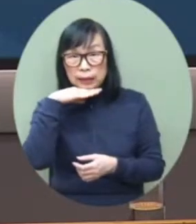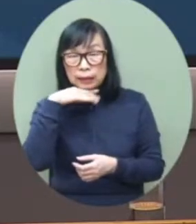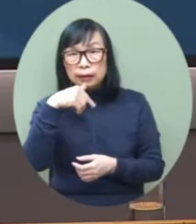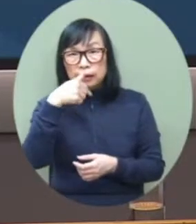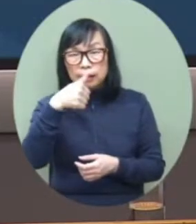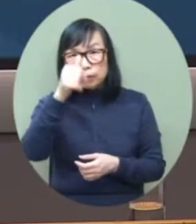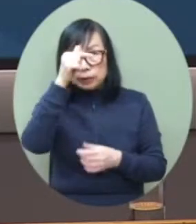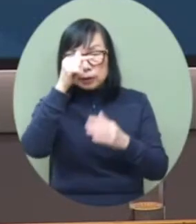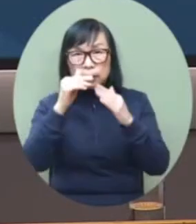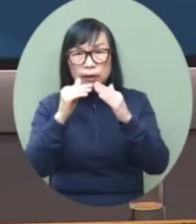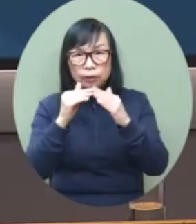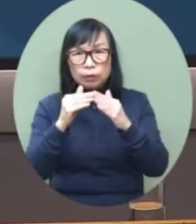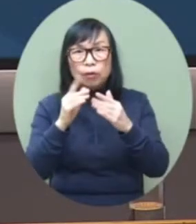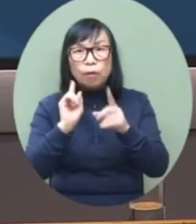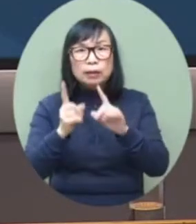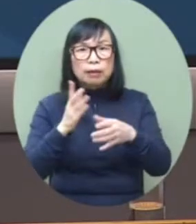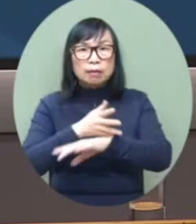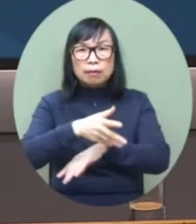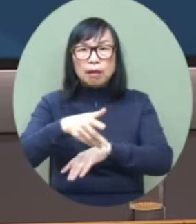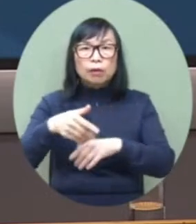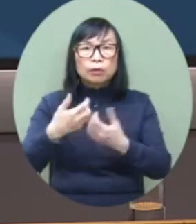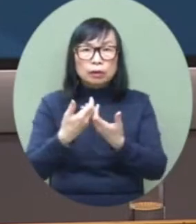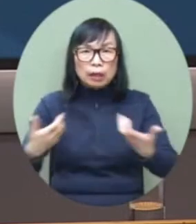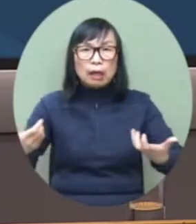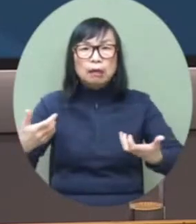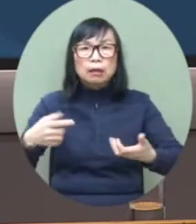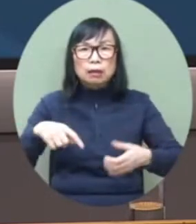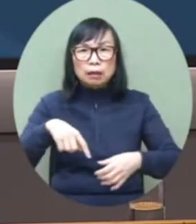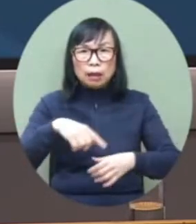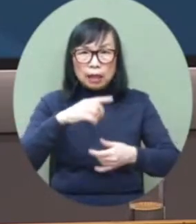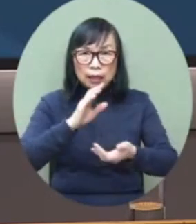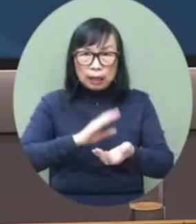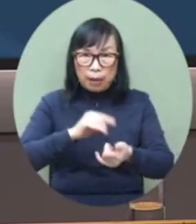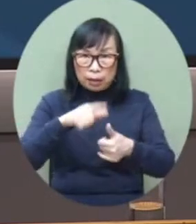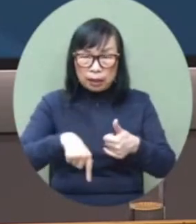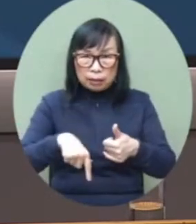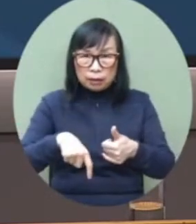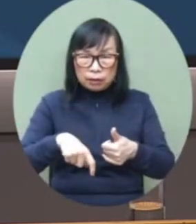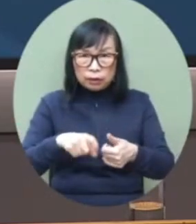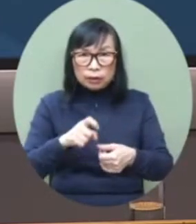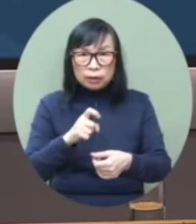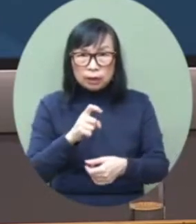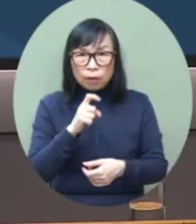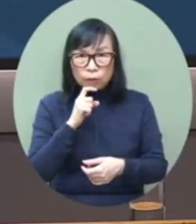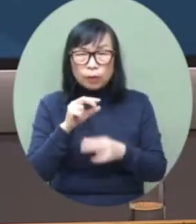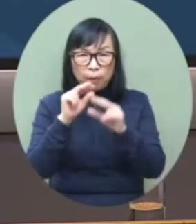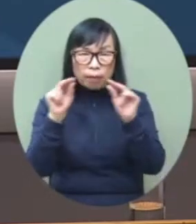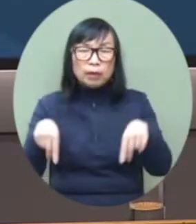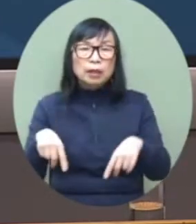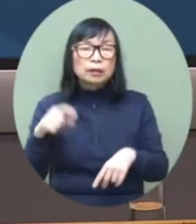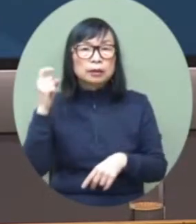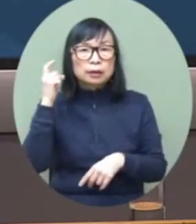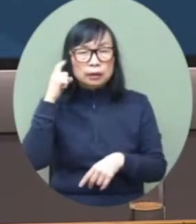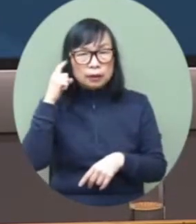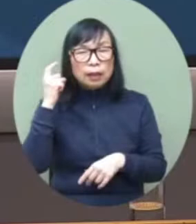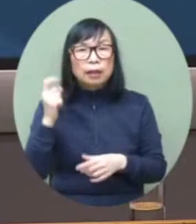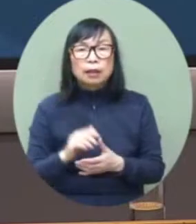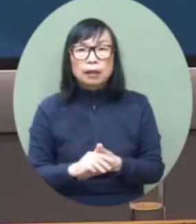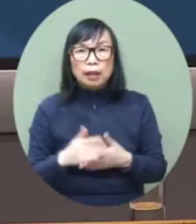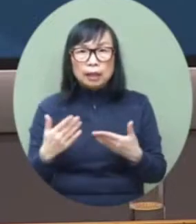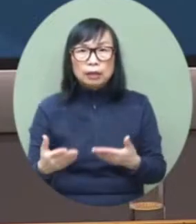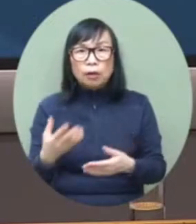that patients waiting for admission or patients waiting for community centers, we are aware of this